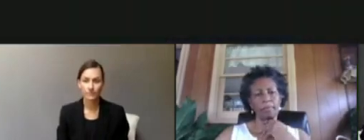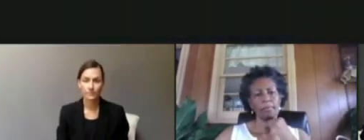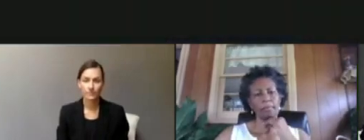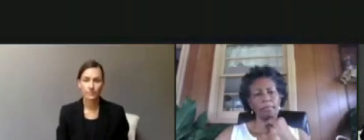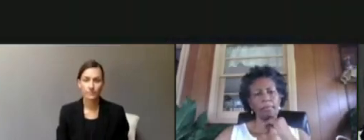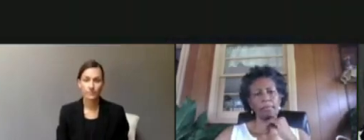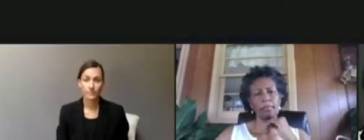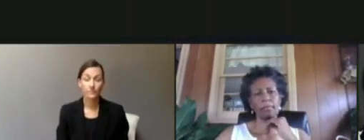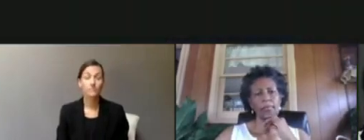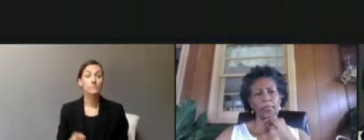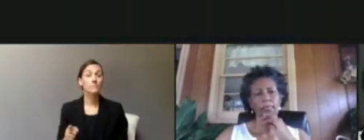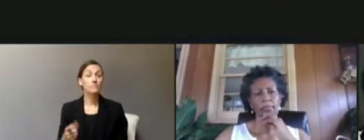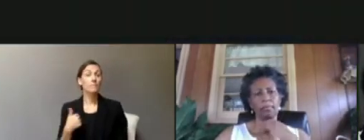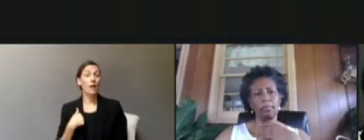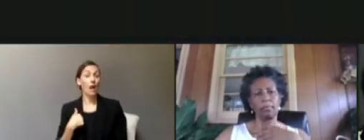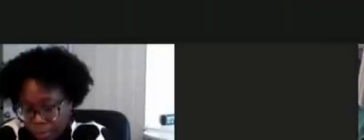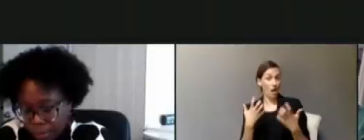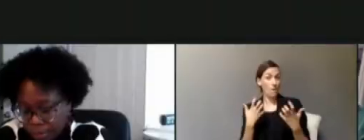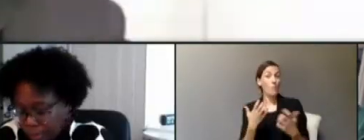I'd really like to know